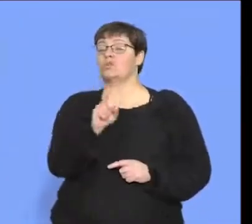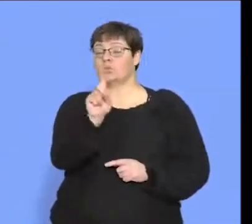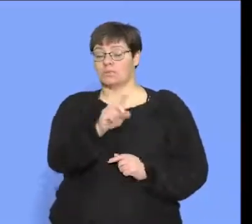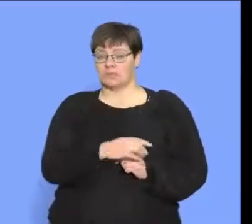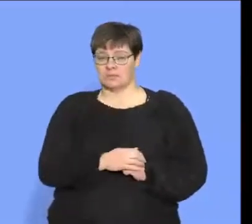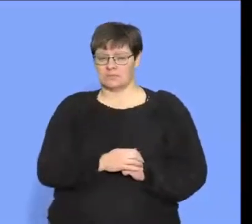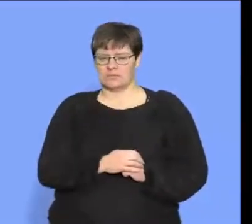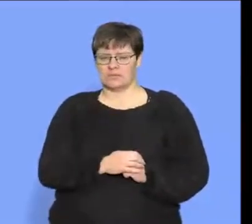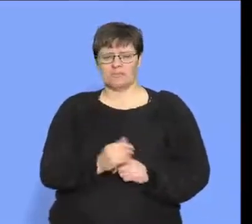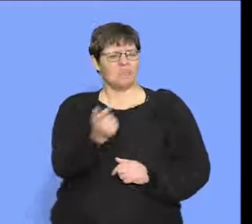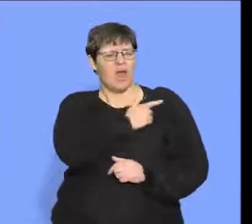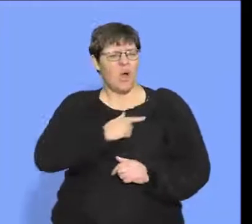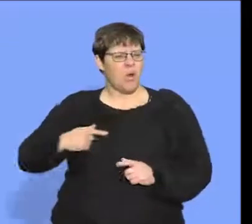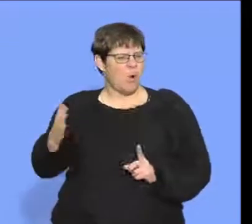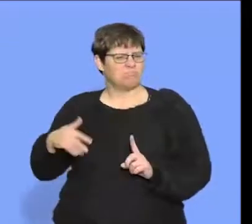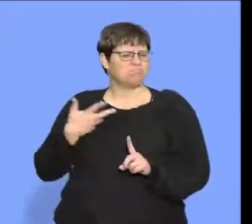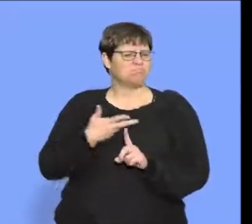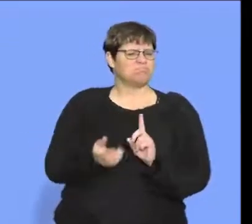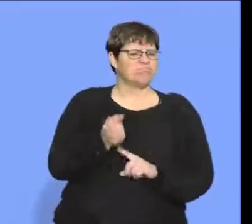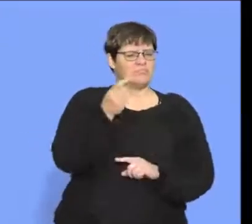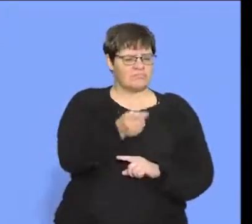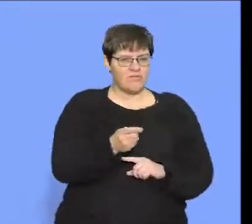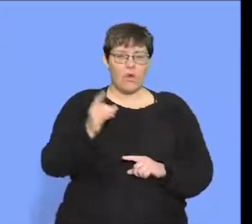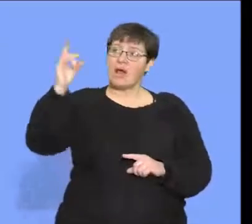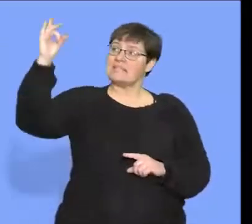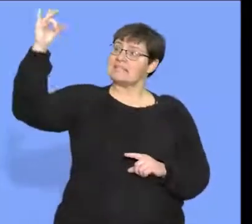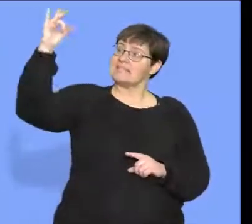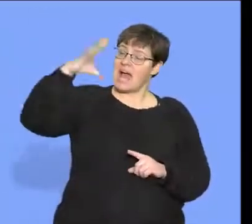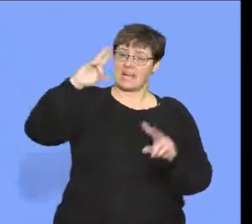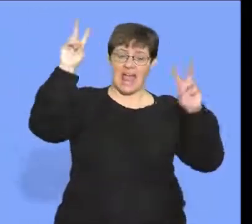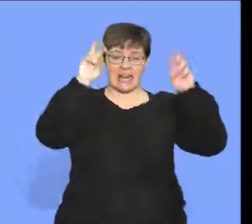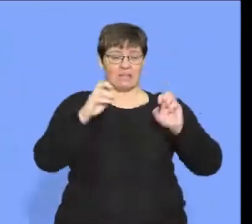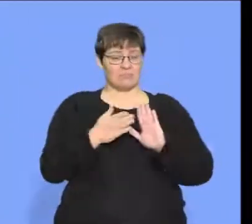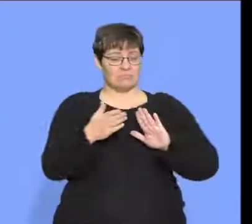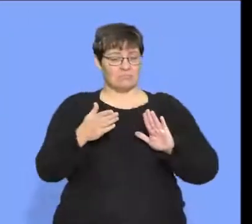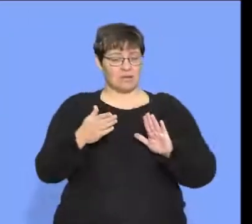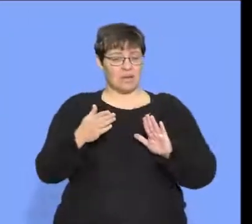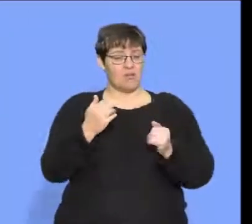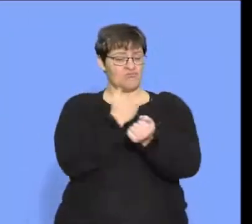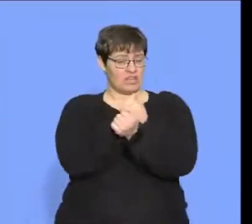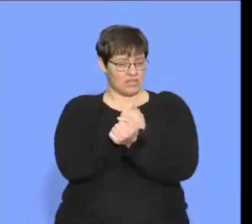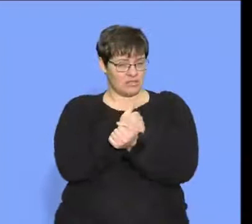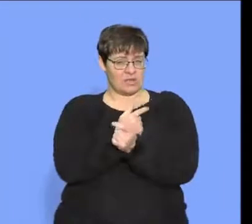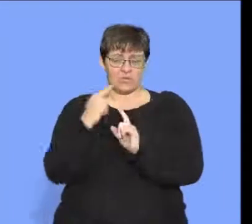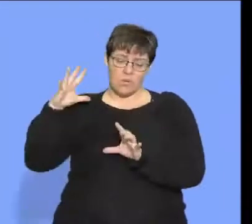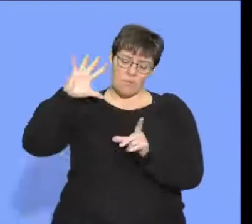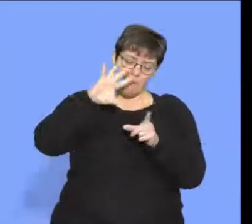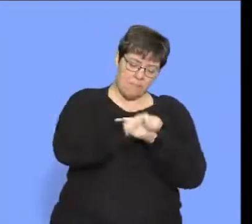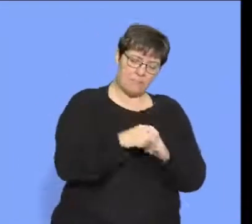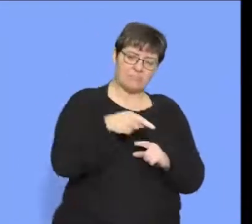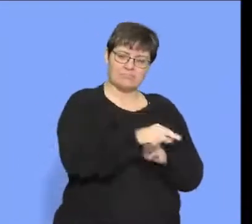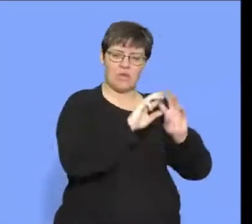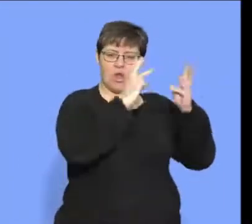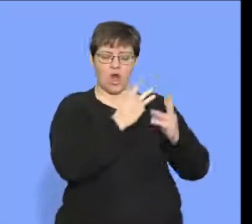So our question here is, how long does it take for the sun's electromagnetic radiation to reach